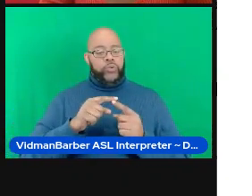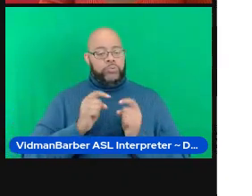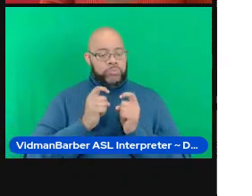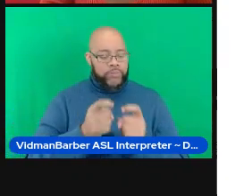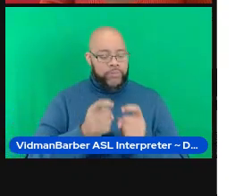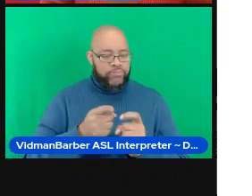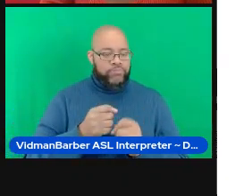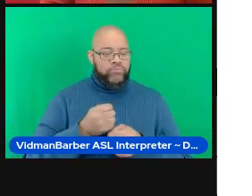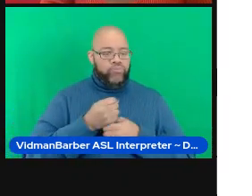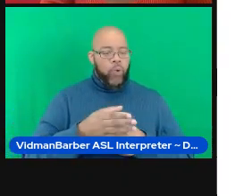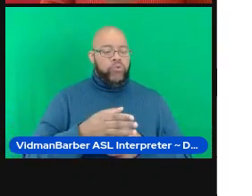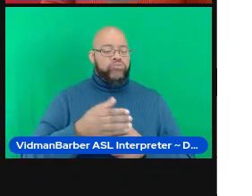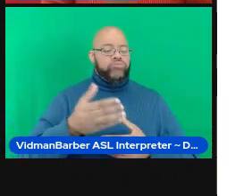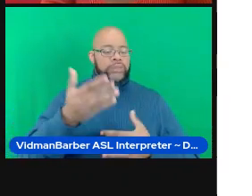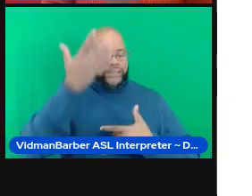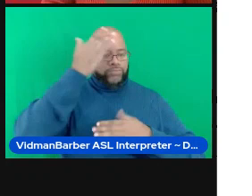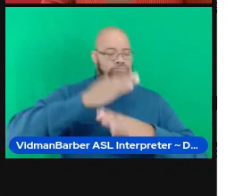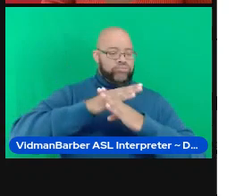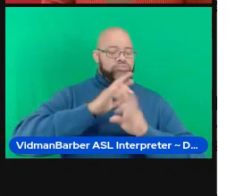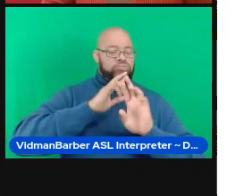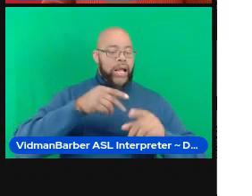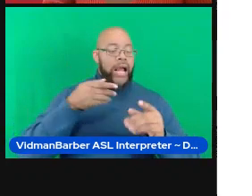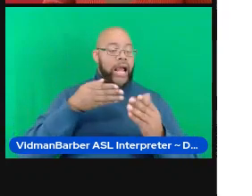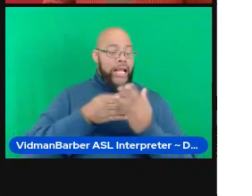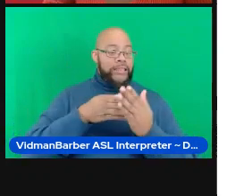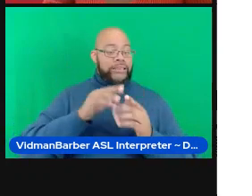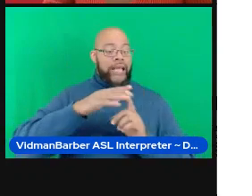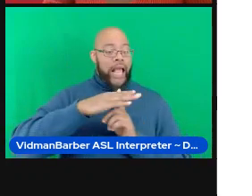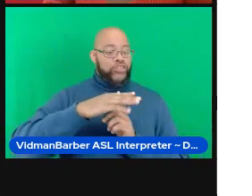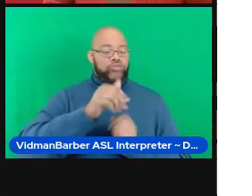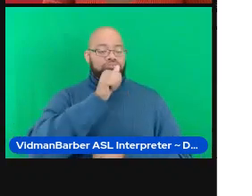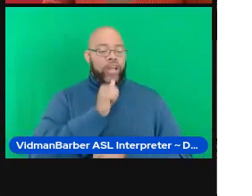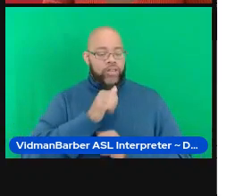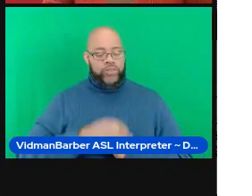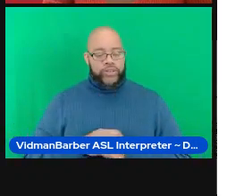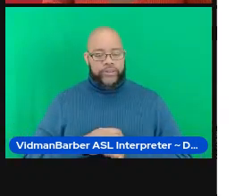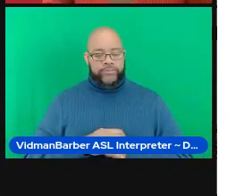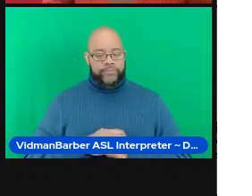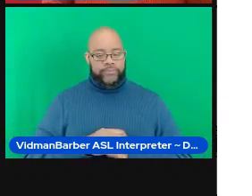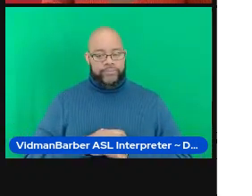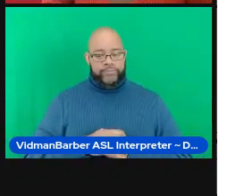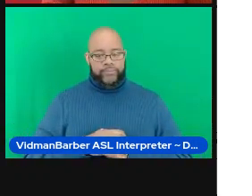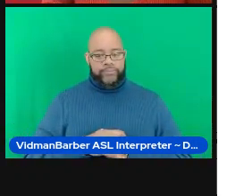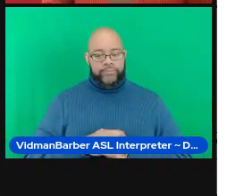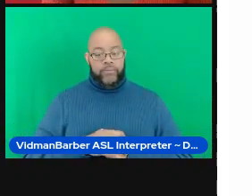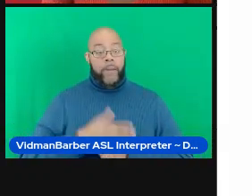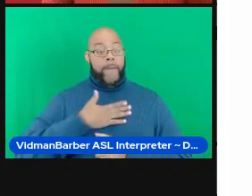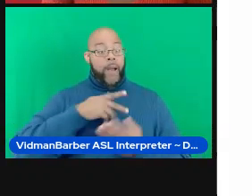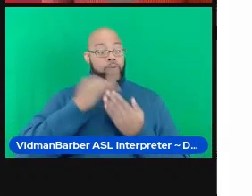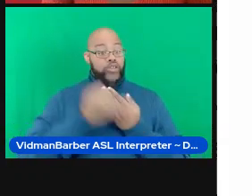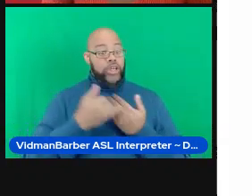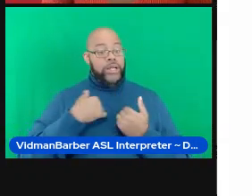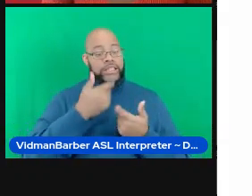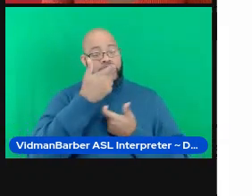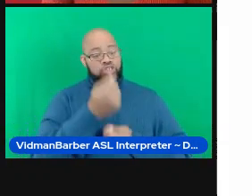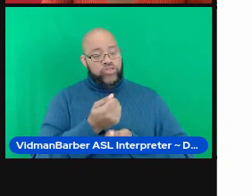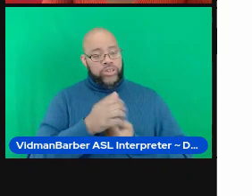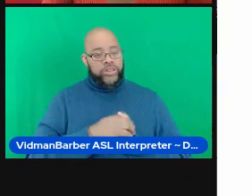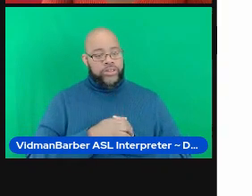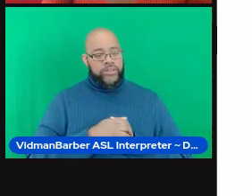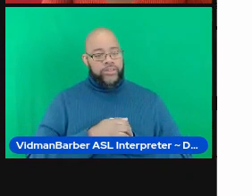immune response against dietary antigen, so tolerance. So For my project, I was interested